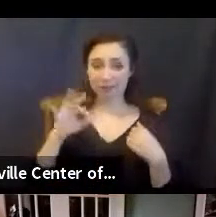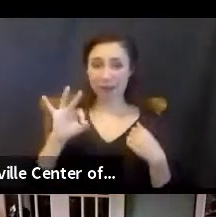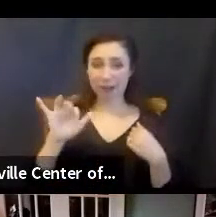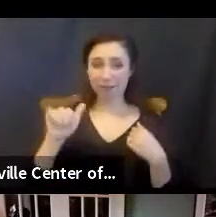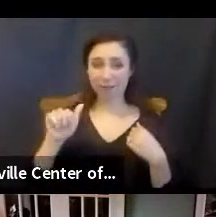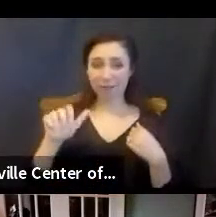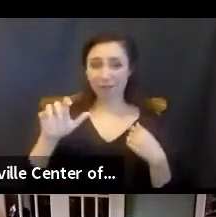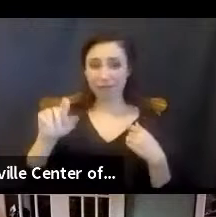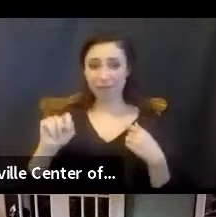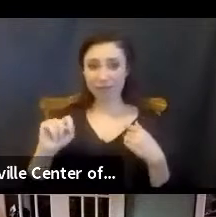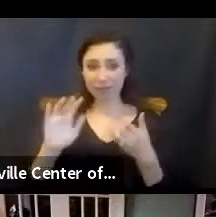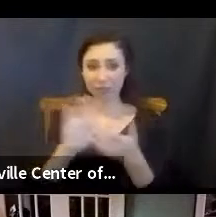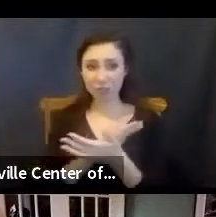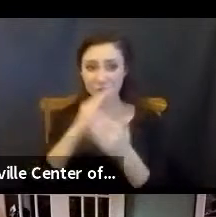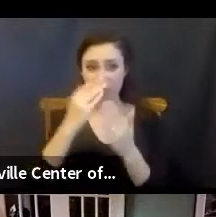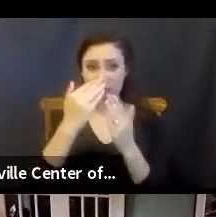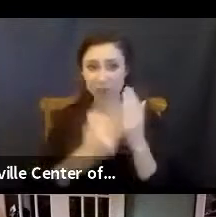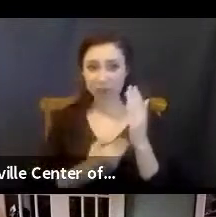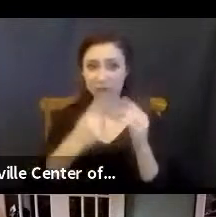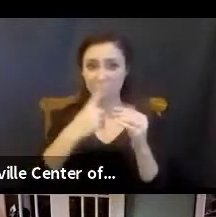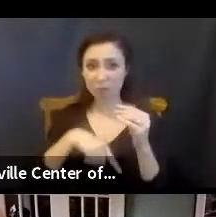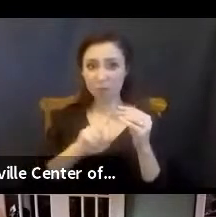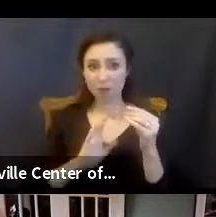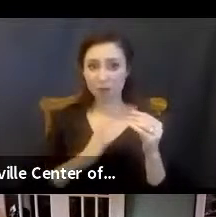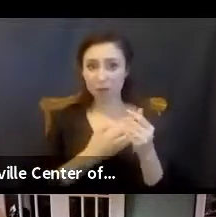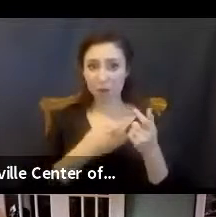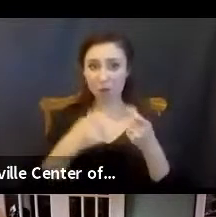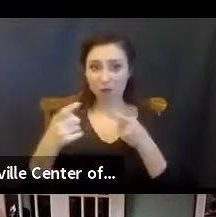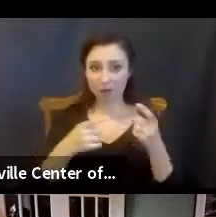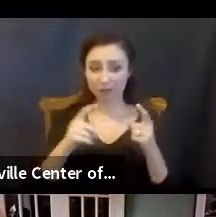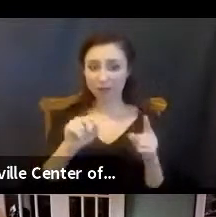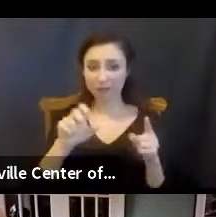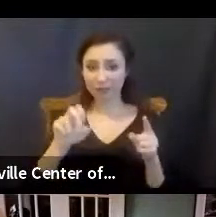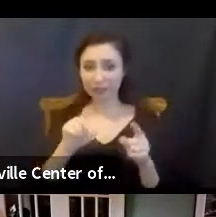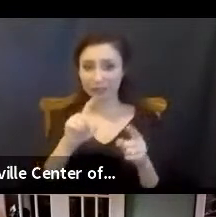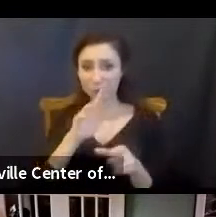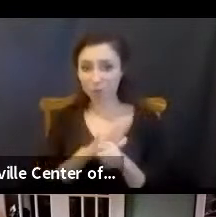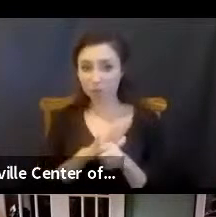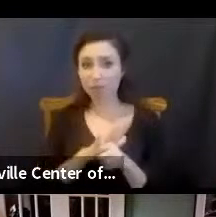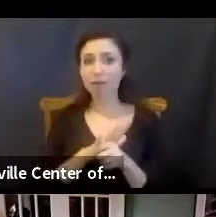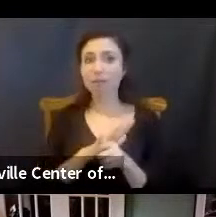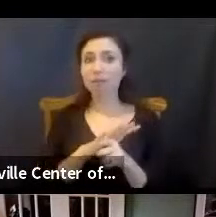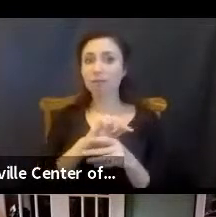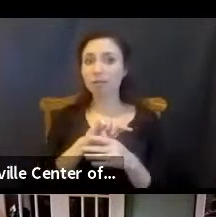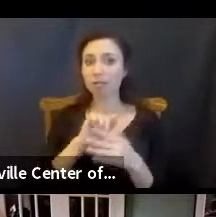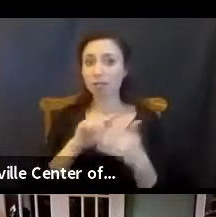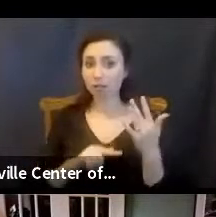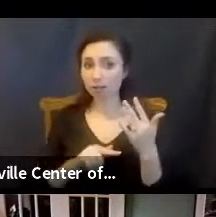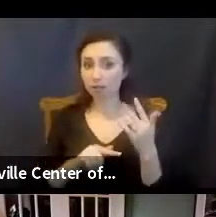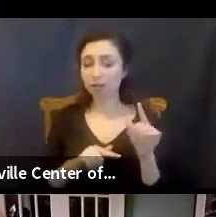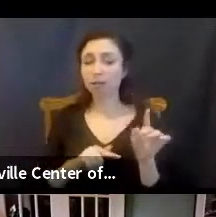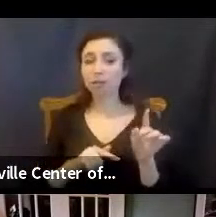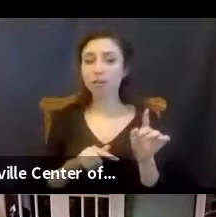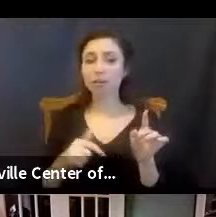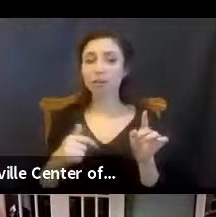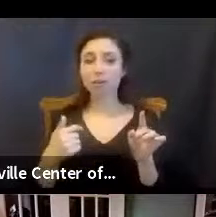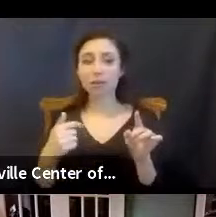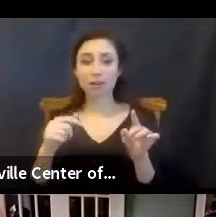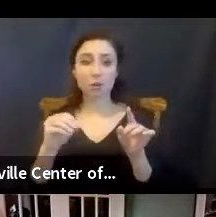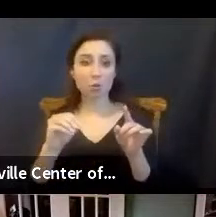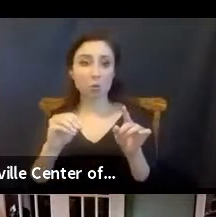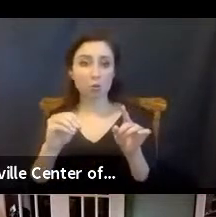of our regulations, the Tennessee Pledge, and what that involved. I typed that up, but it was